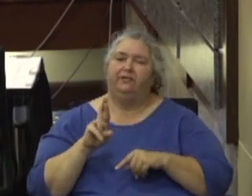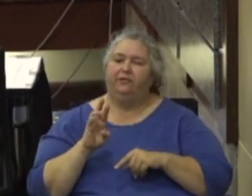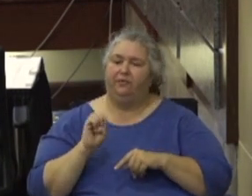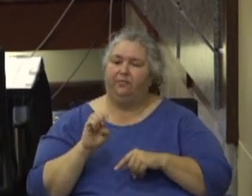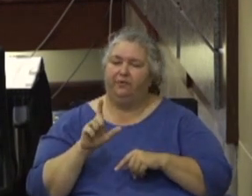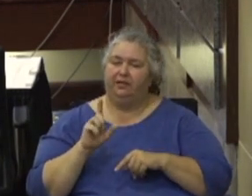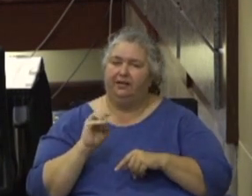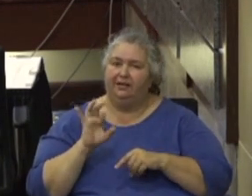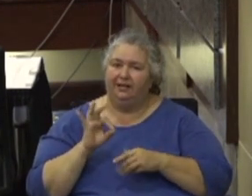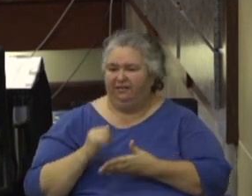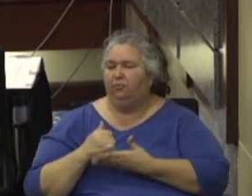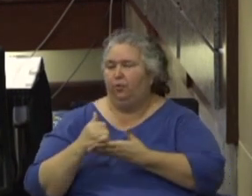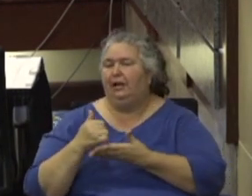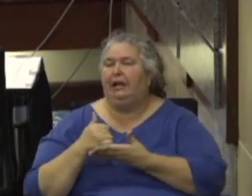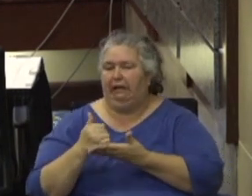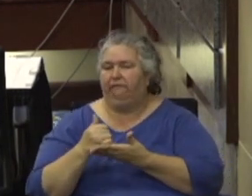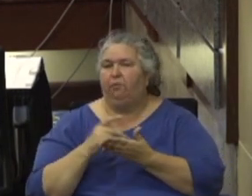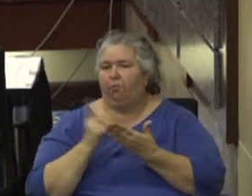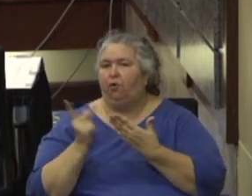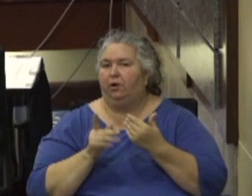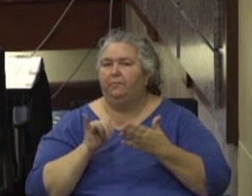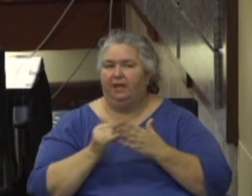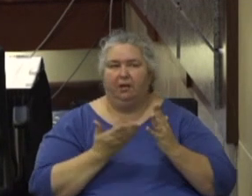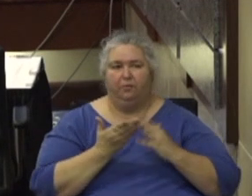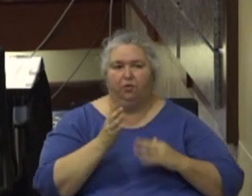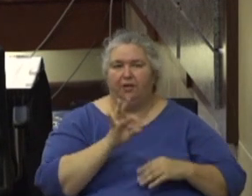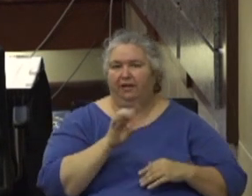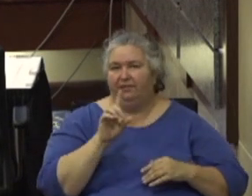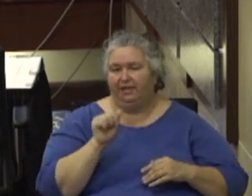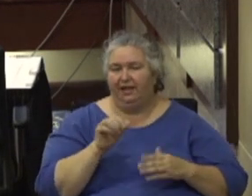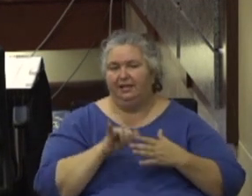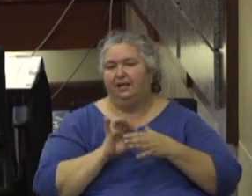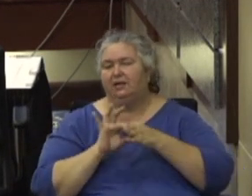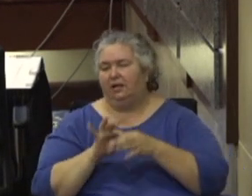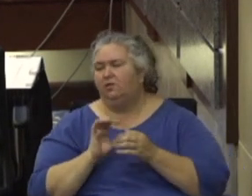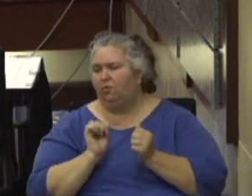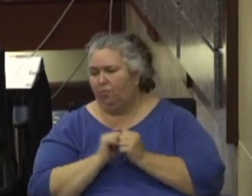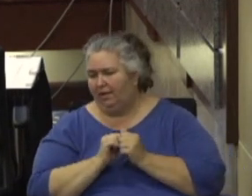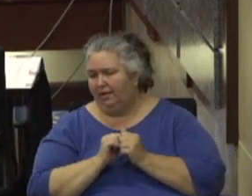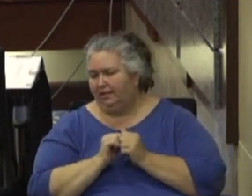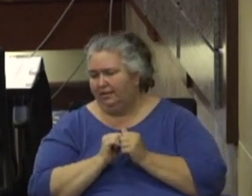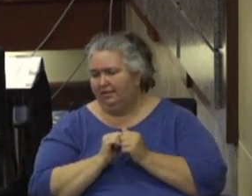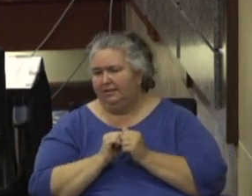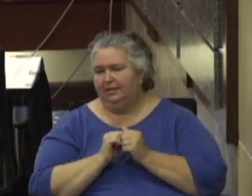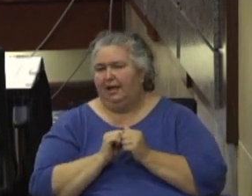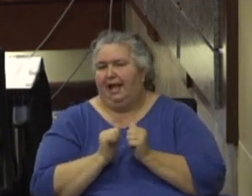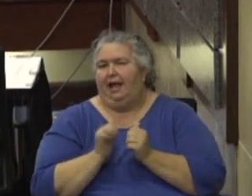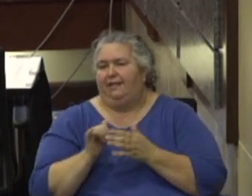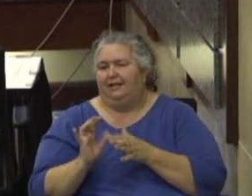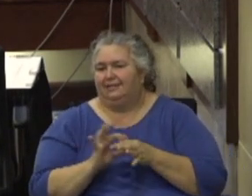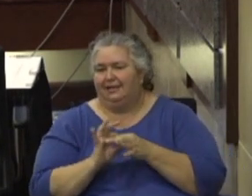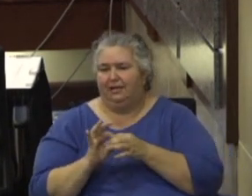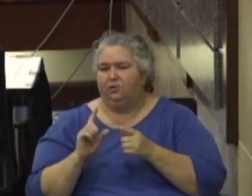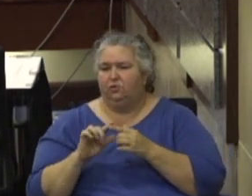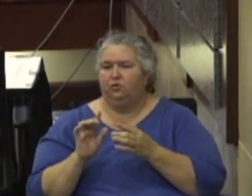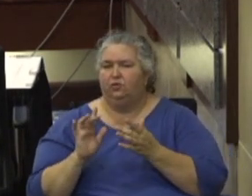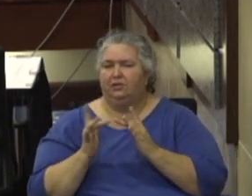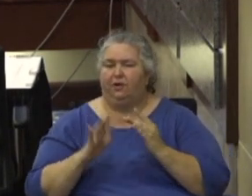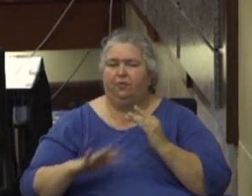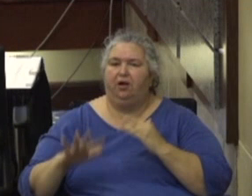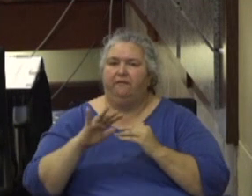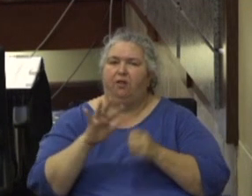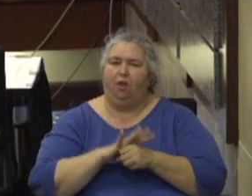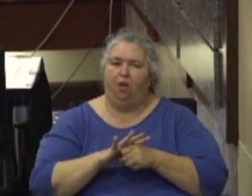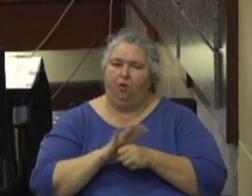through the SBA. And that's also been connected. We'll talk a little bit more about how that's been connected to the network of local chambers